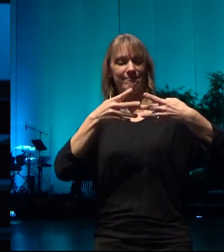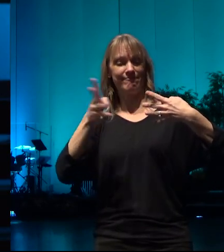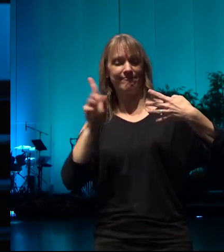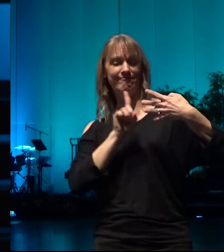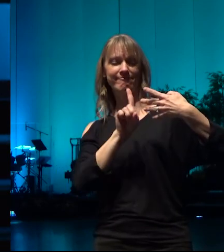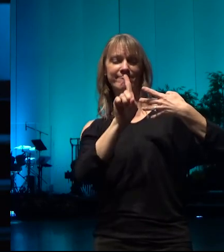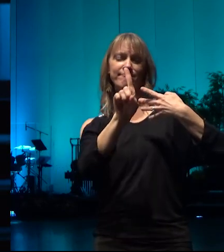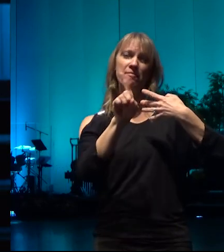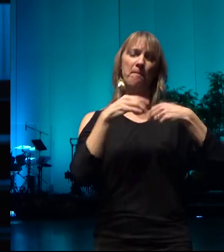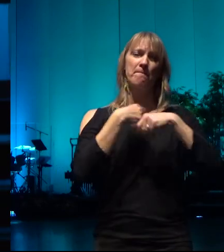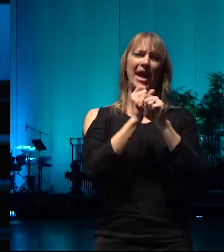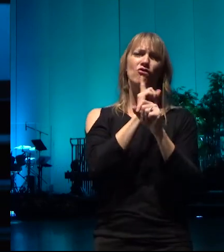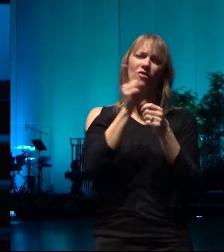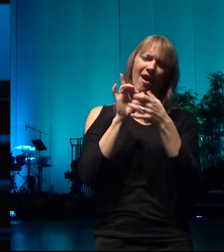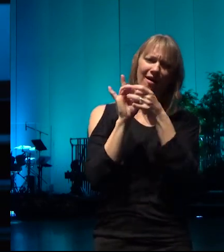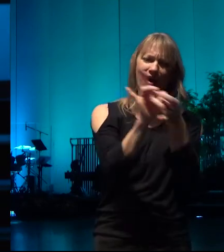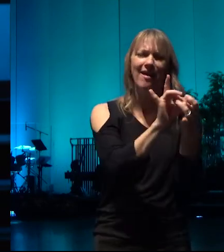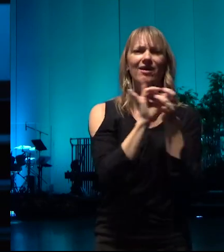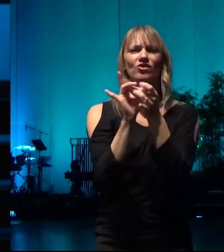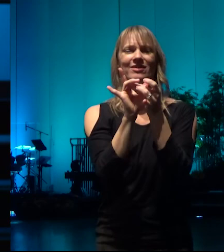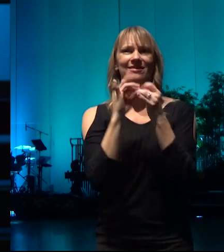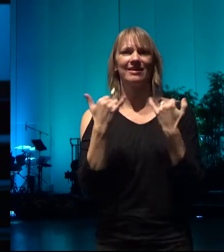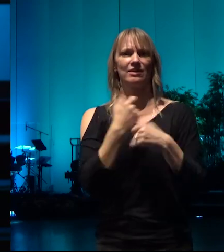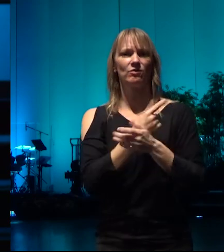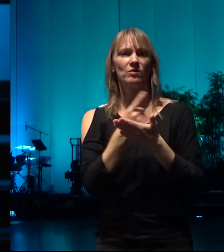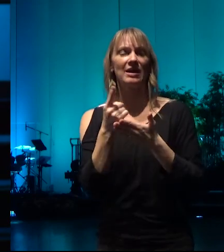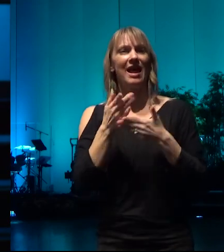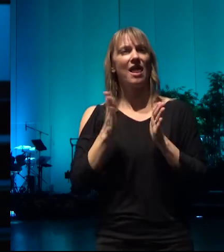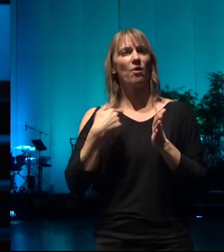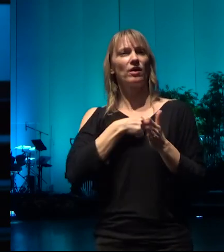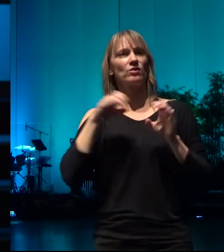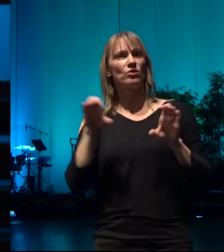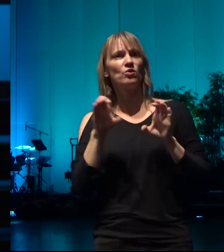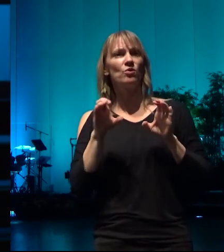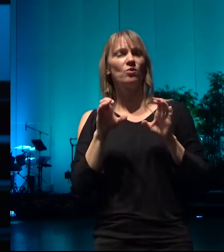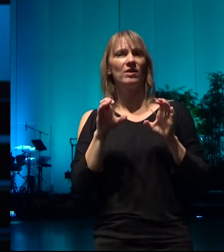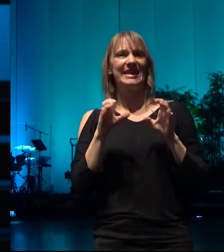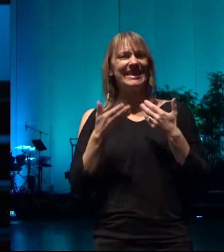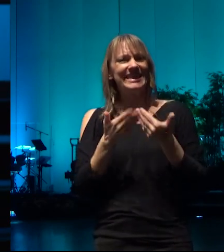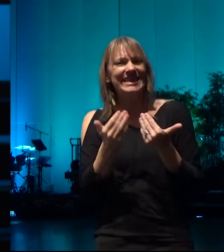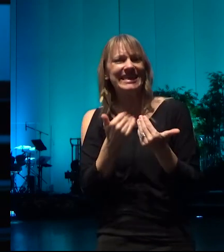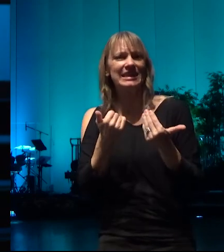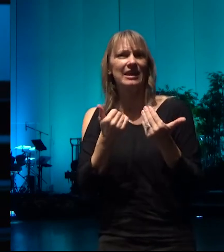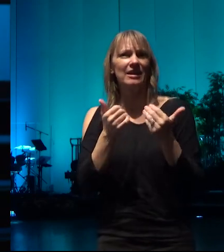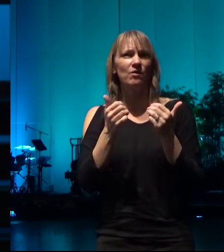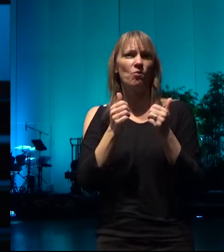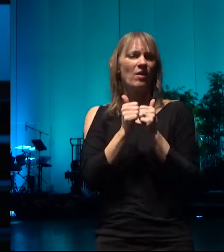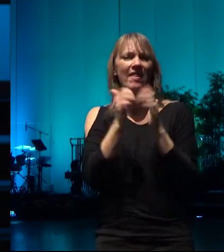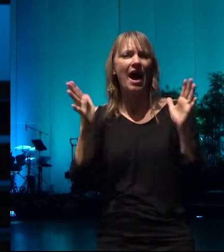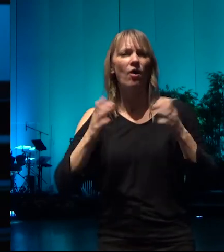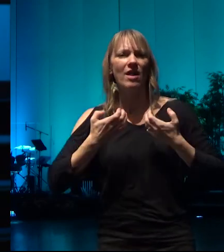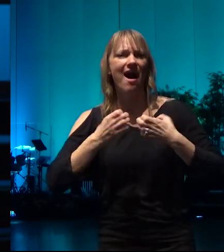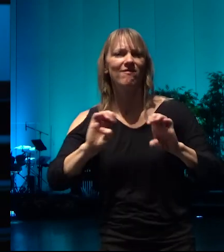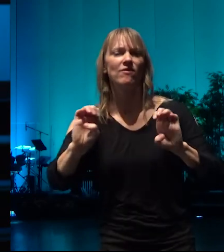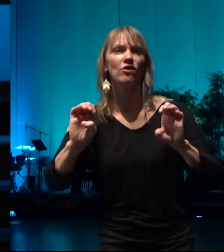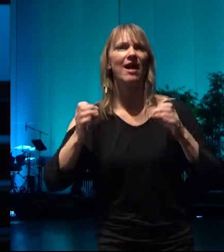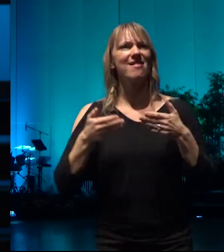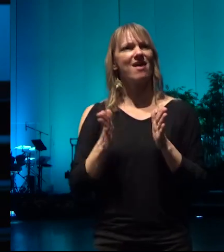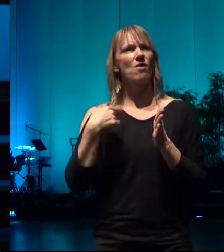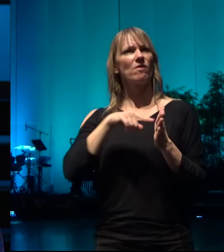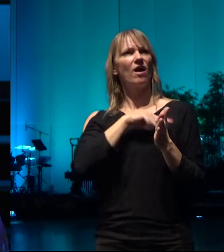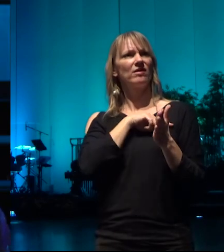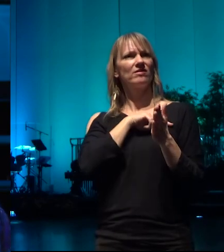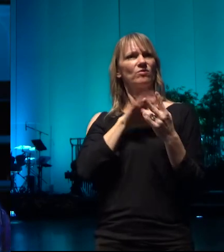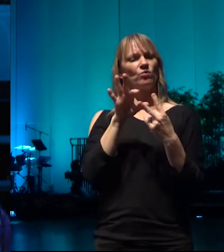share our hearts and to listen and to recognize that a huge part of the spiritual intention of being